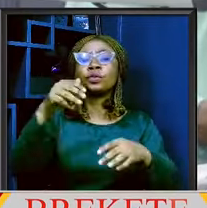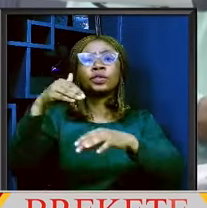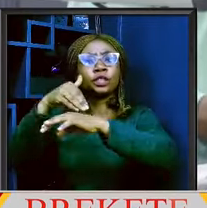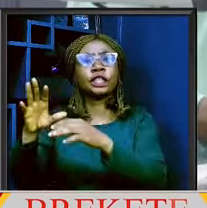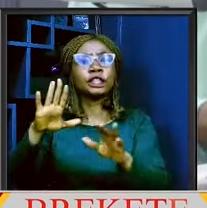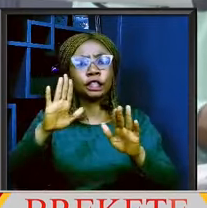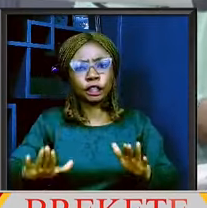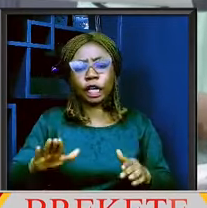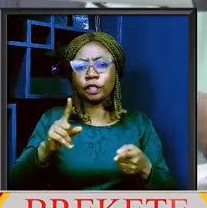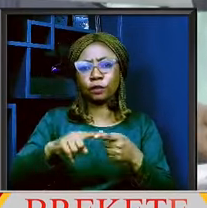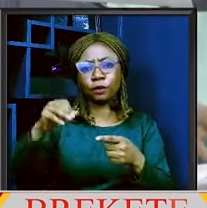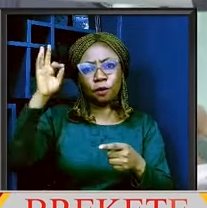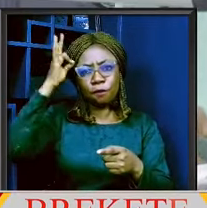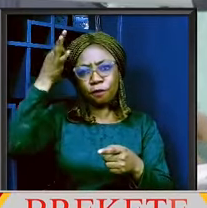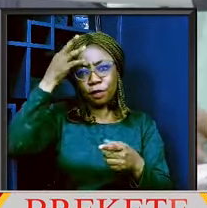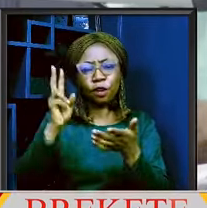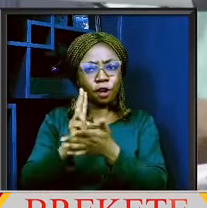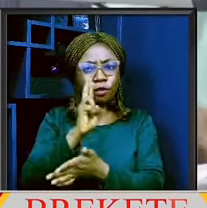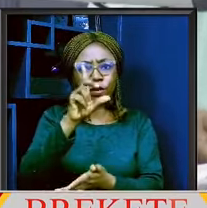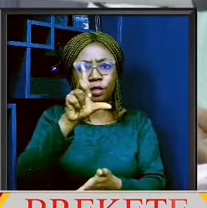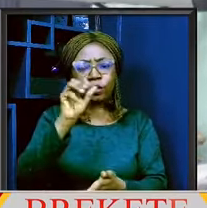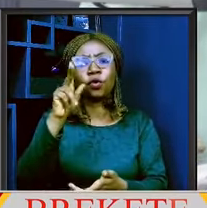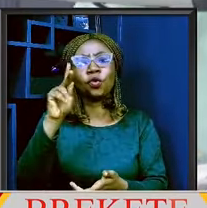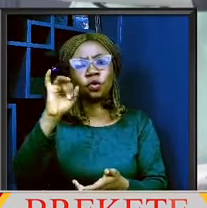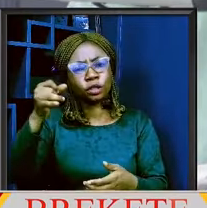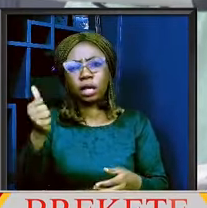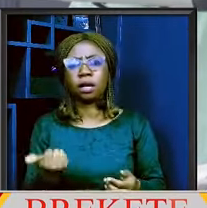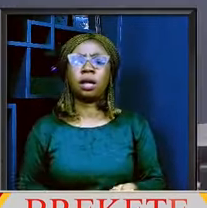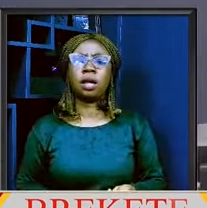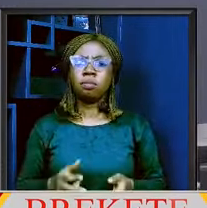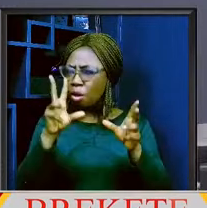University Lokoja? No, ask me who. Answer me who.